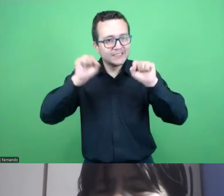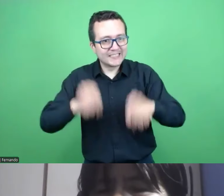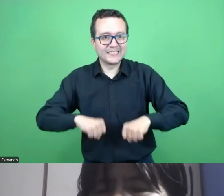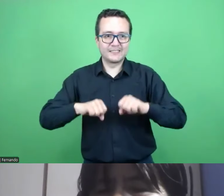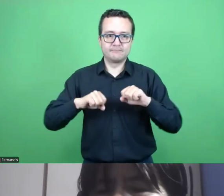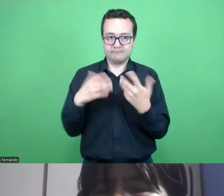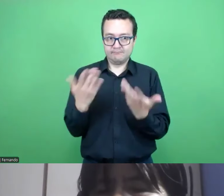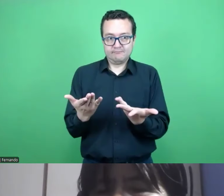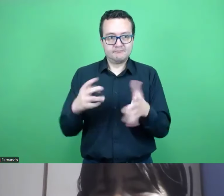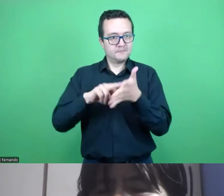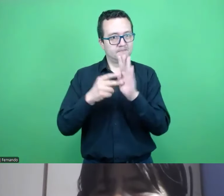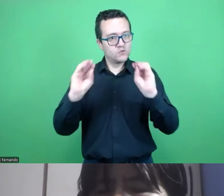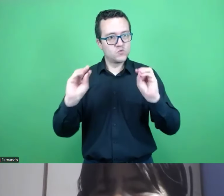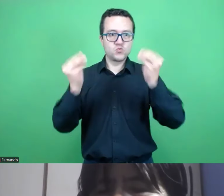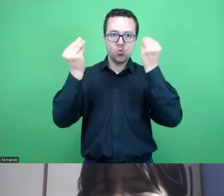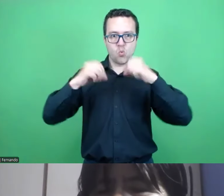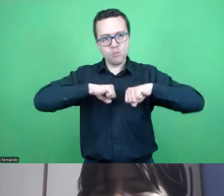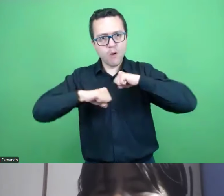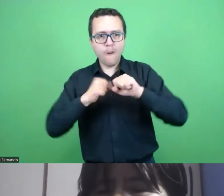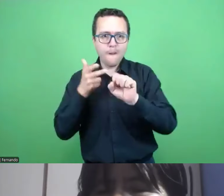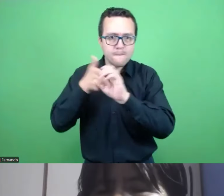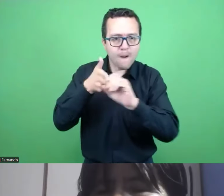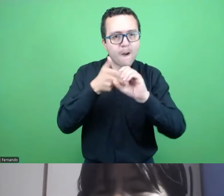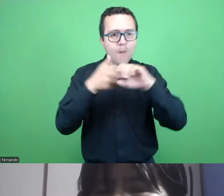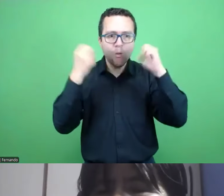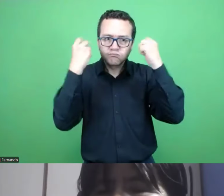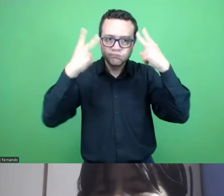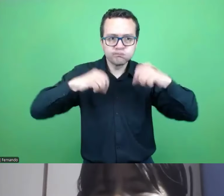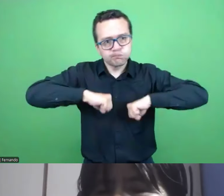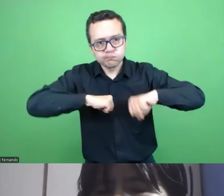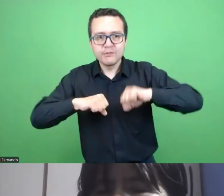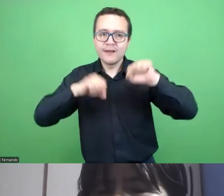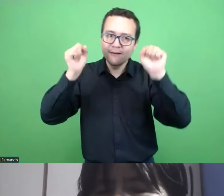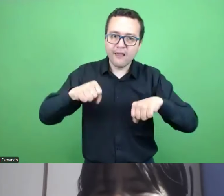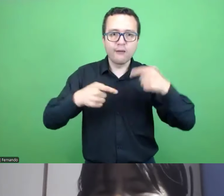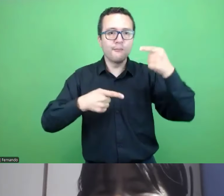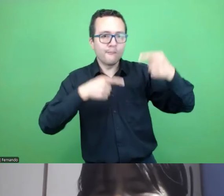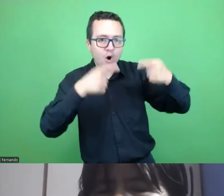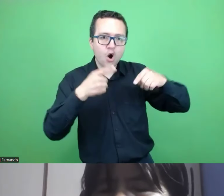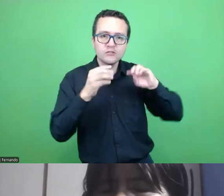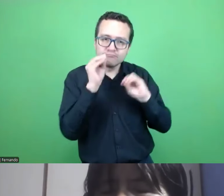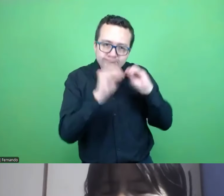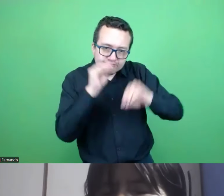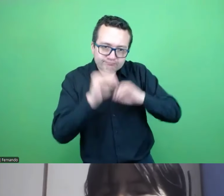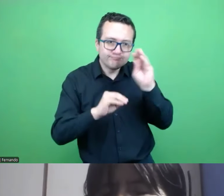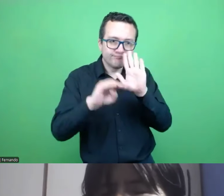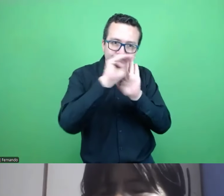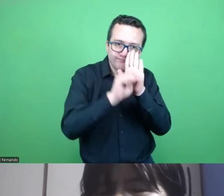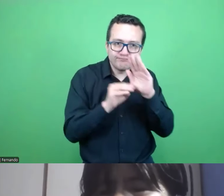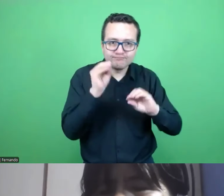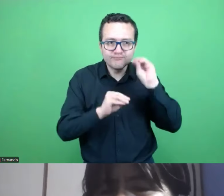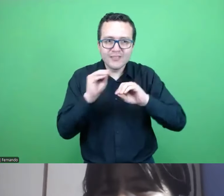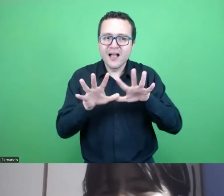specifically the rights of persons with disabilities or disabled people, but for example, to also be included in the WHO Youth